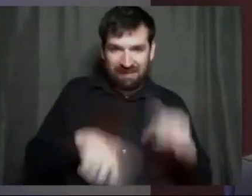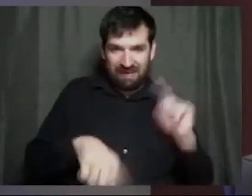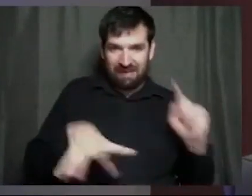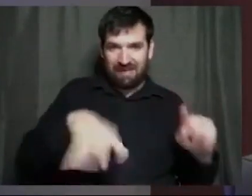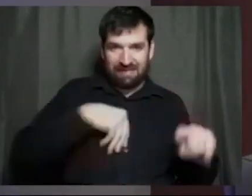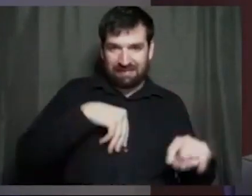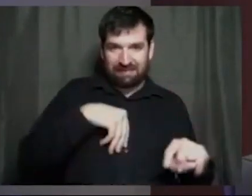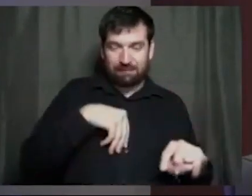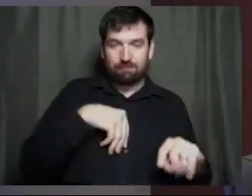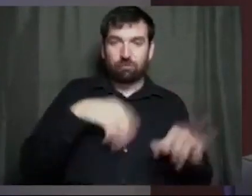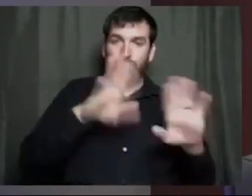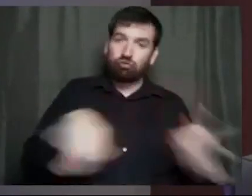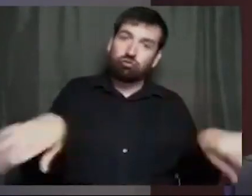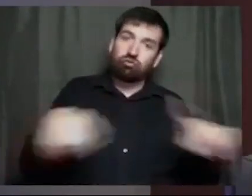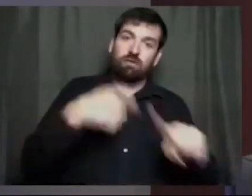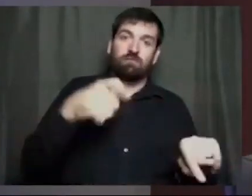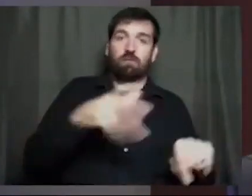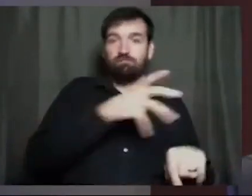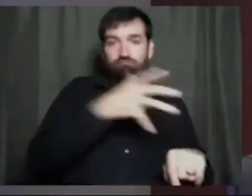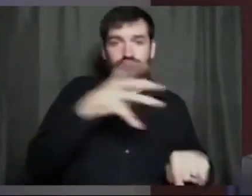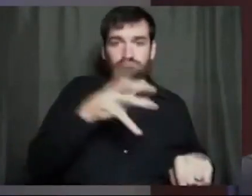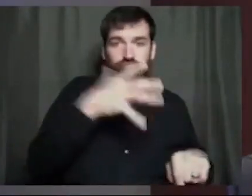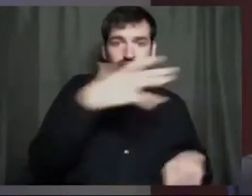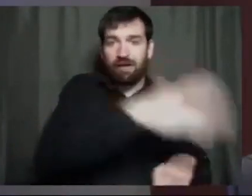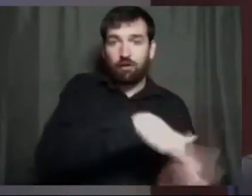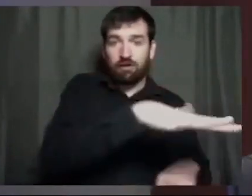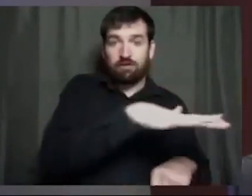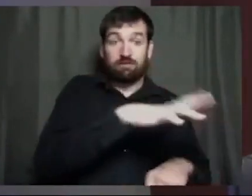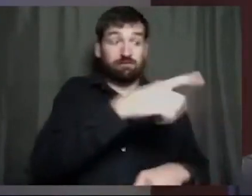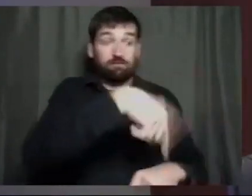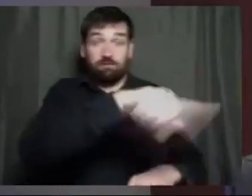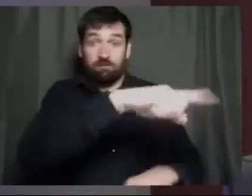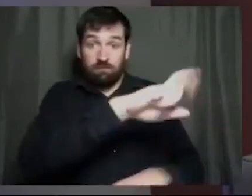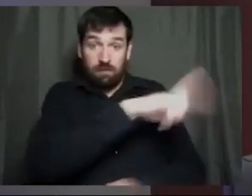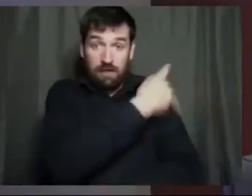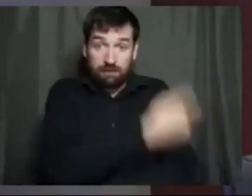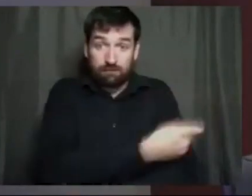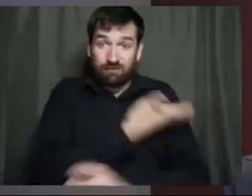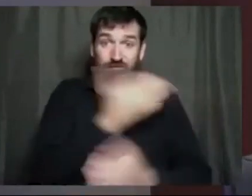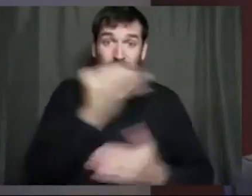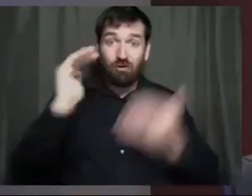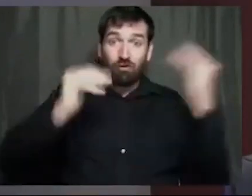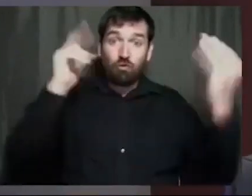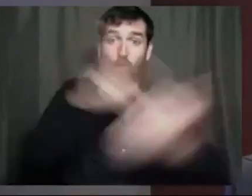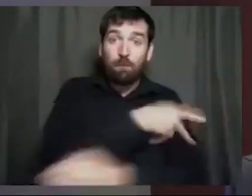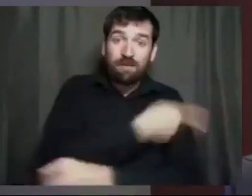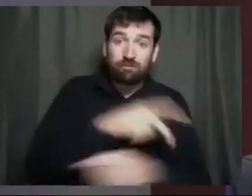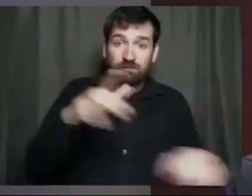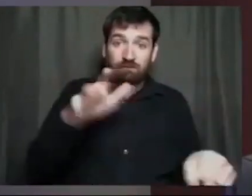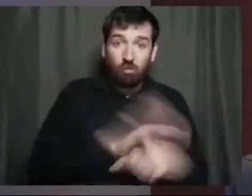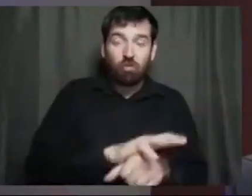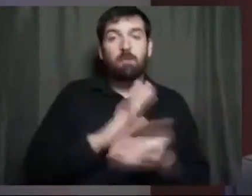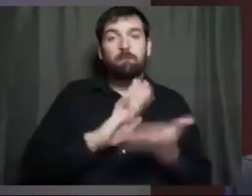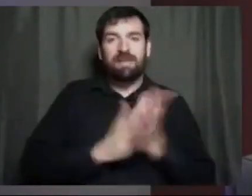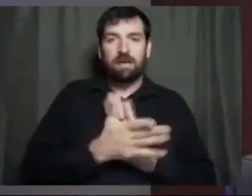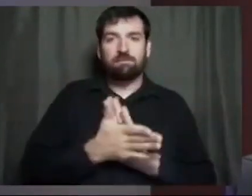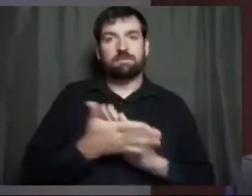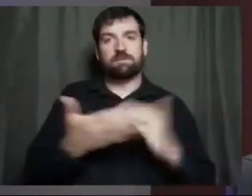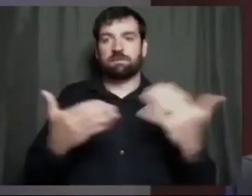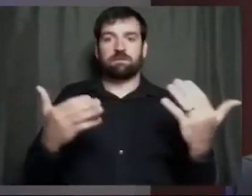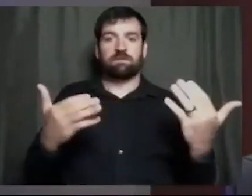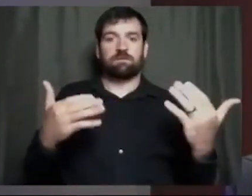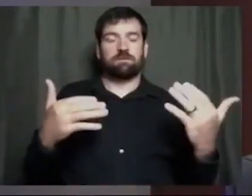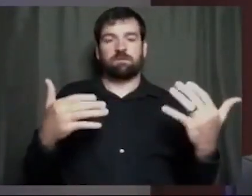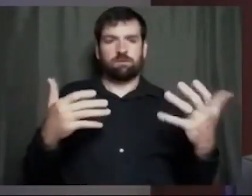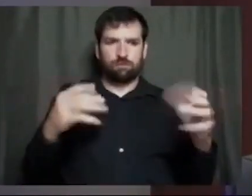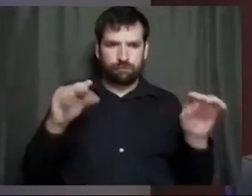from further away. Those hospitals are also full with adult patients, and it becomes a numbers game. It becomes a game of trying to make sure we